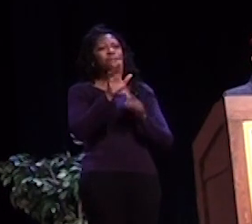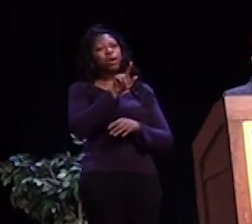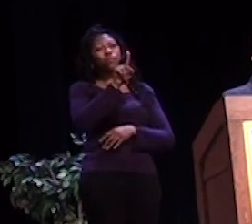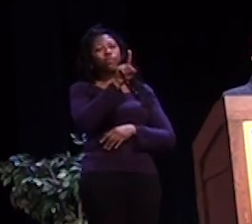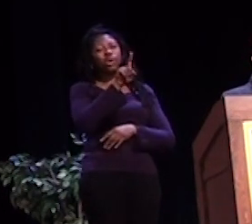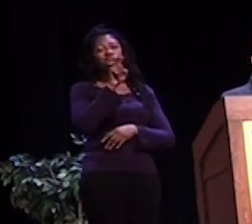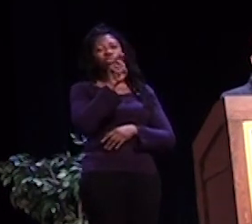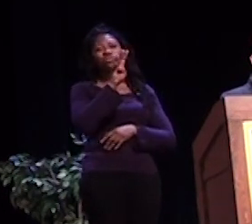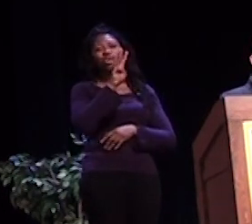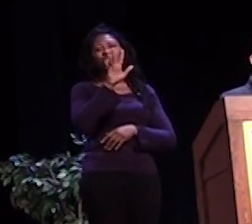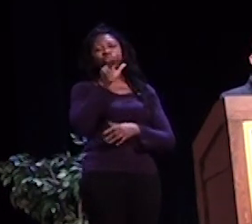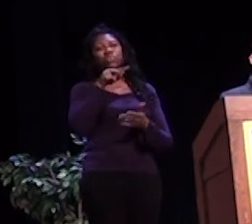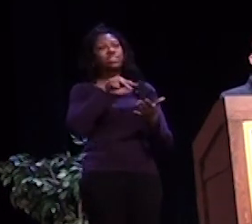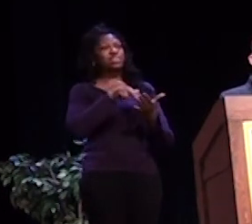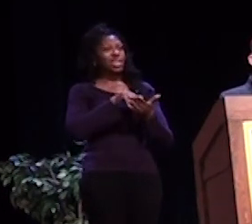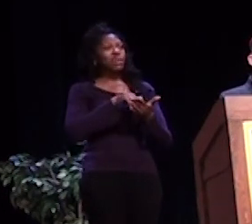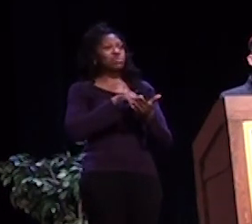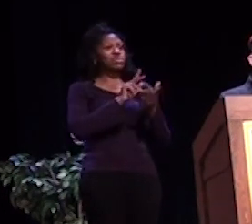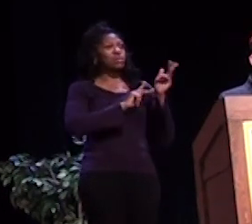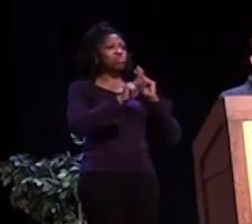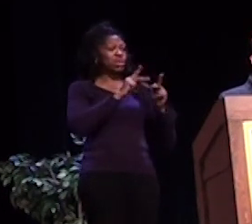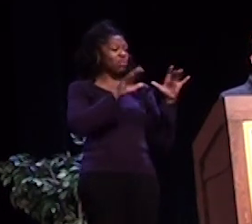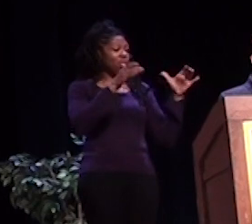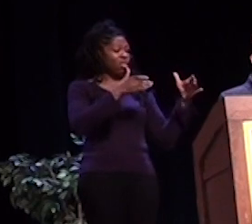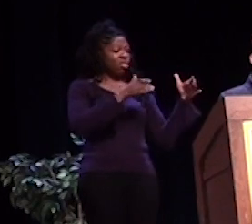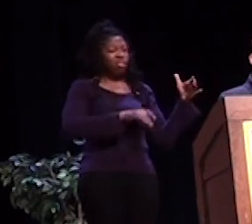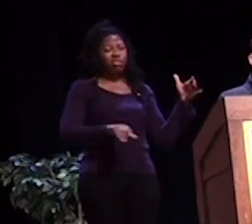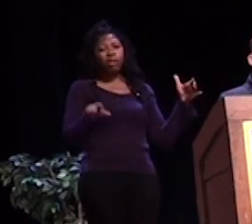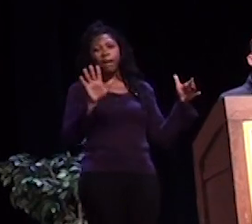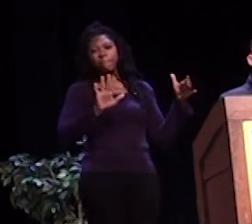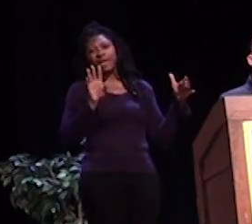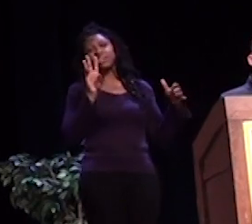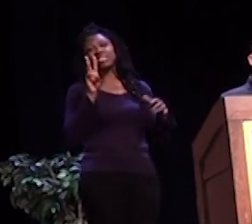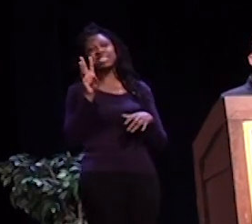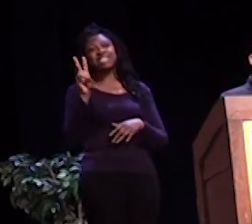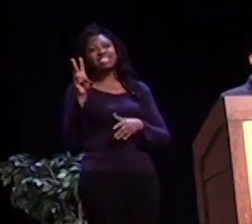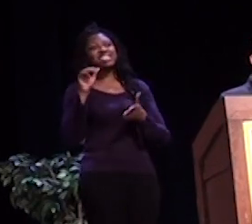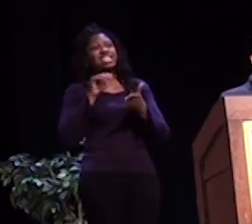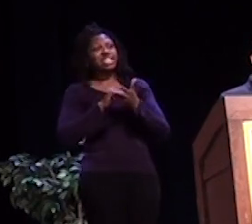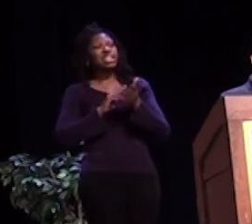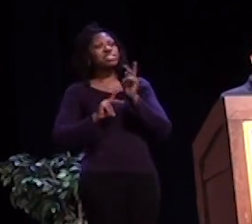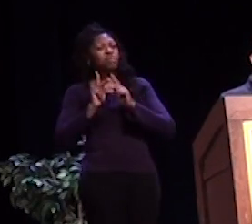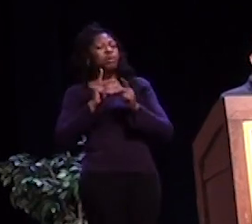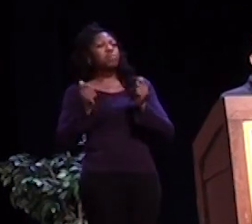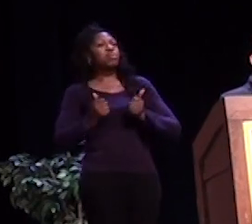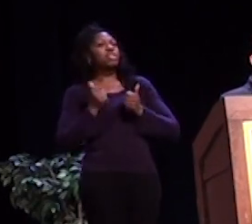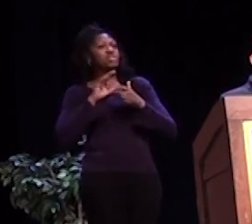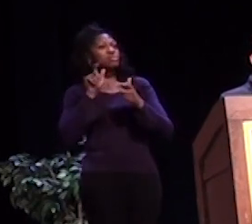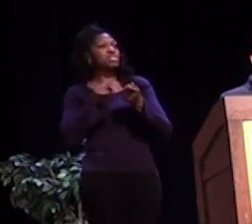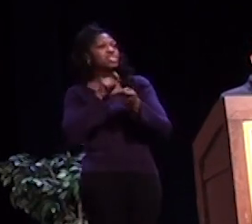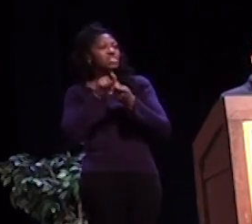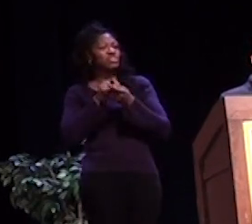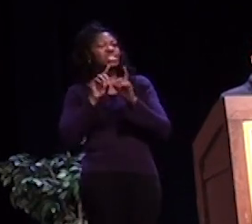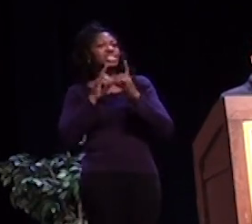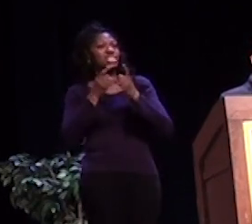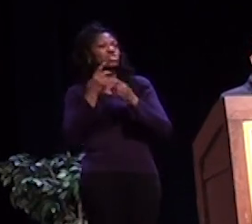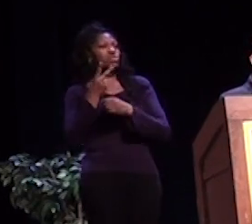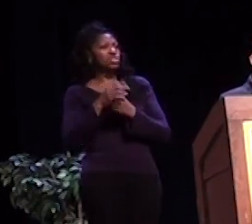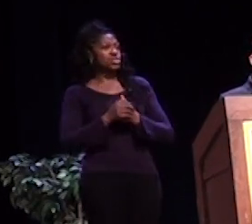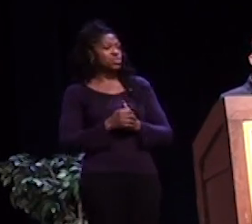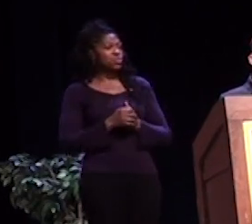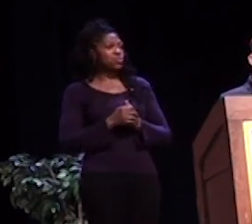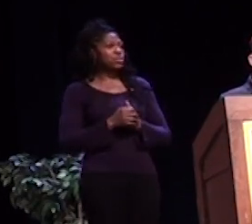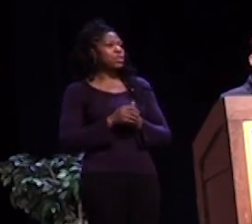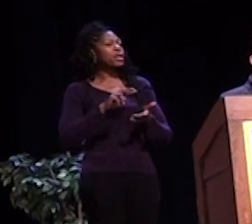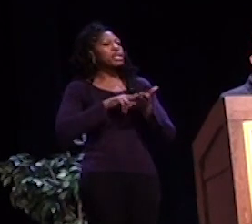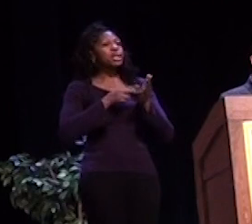people. Of that, 66,900 renters live in District 2. 51% of all District 2 households. That means